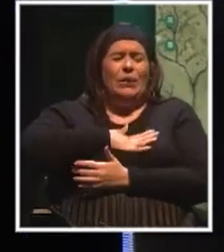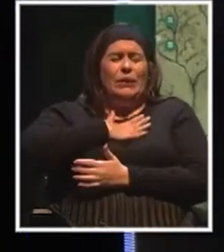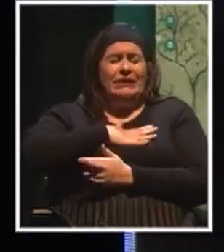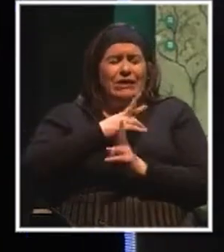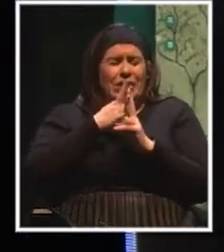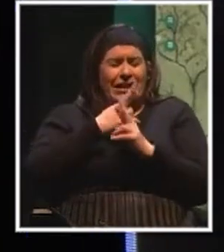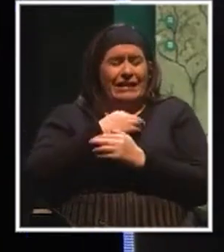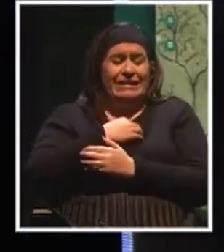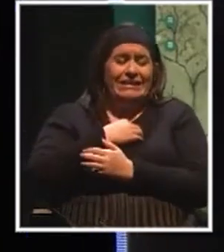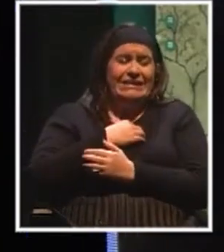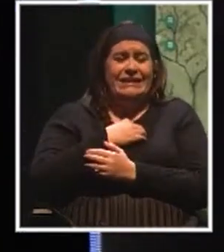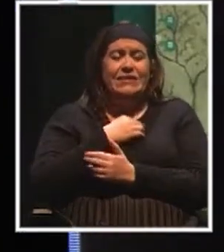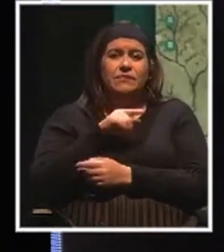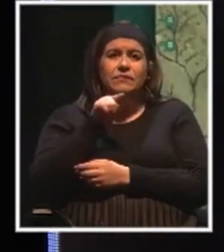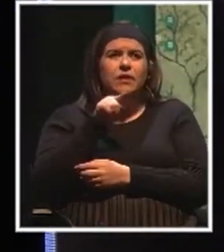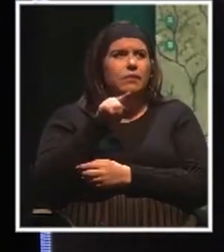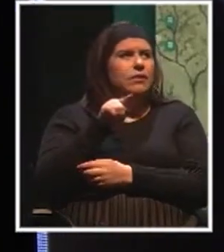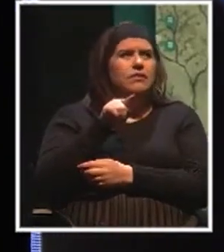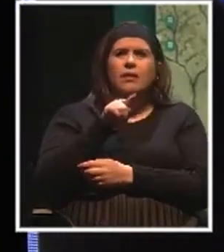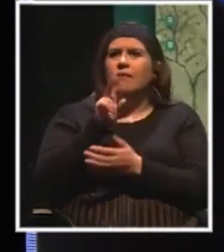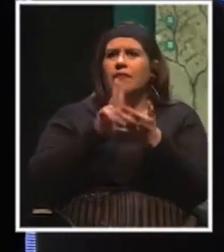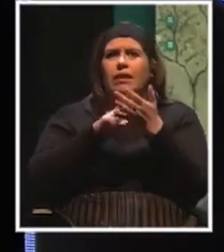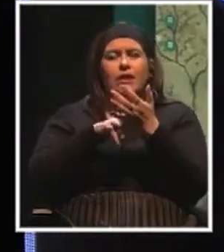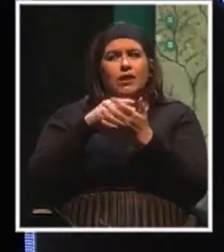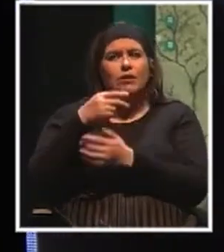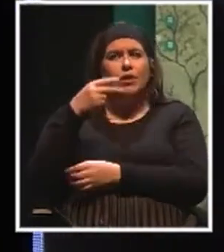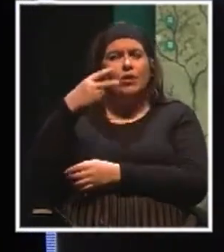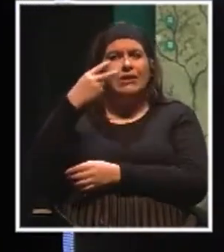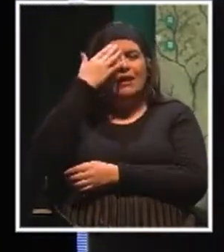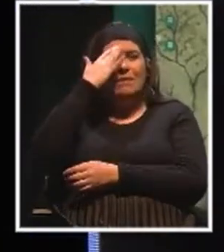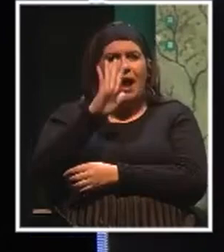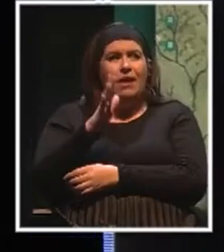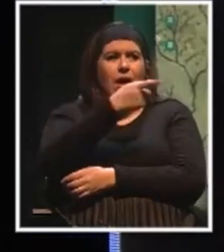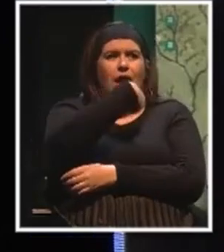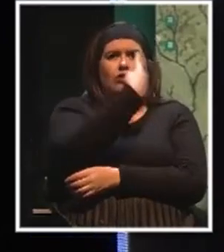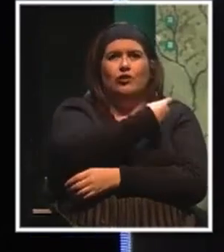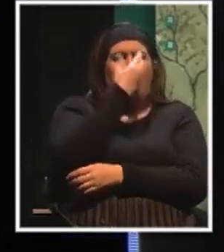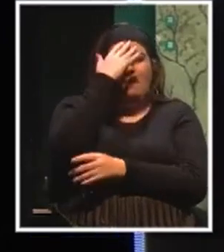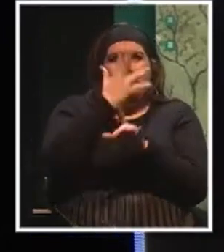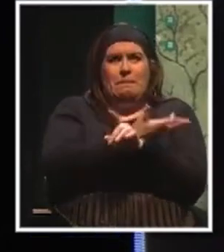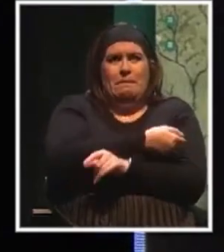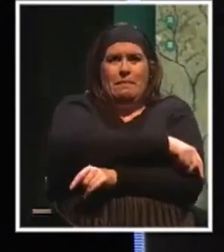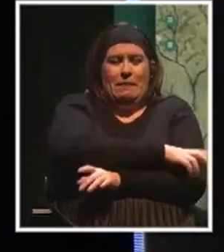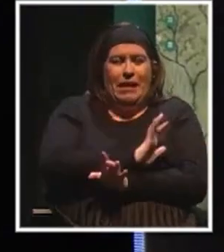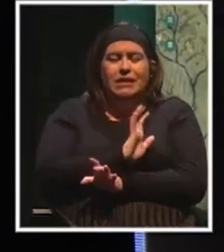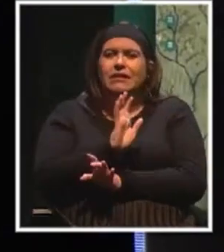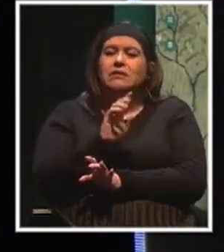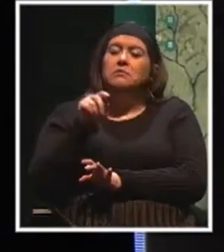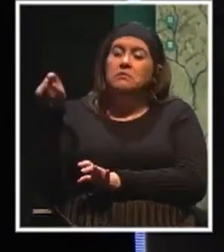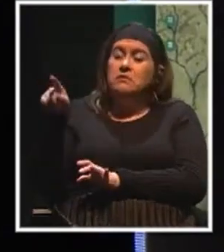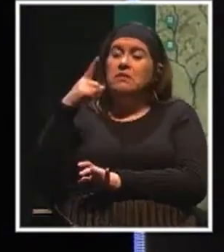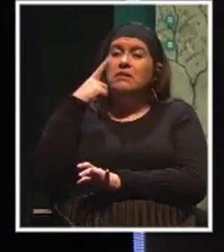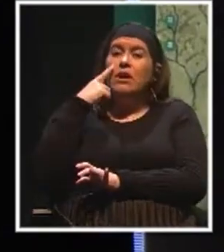And it's going to be really bad news if he doesn't for us. And he just spends a couple